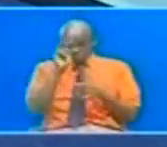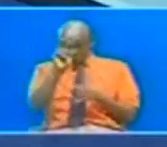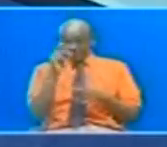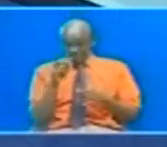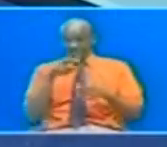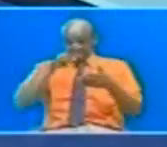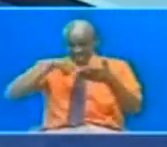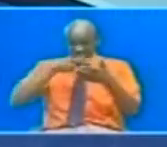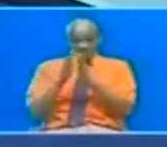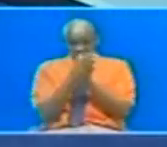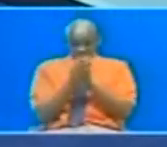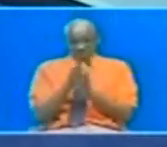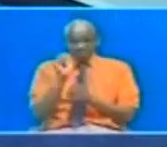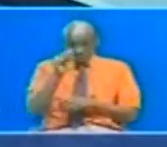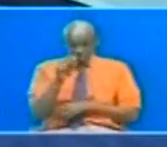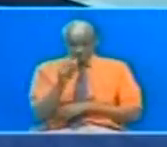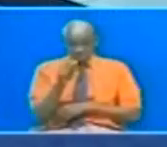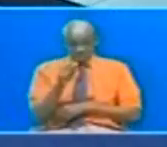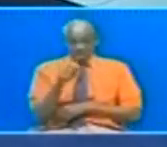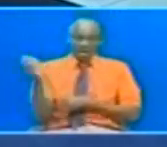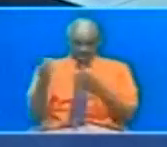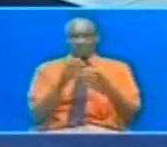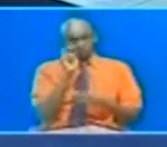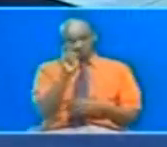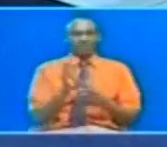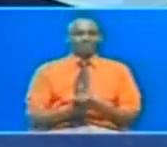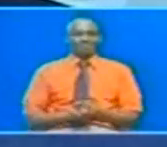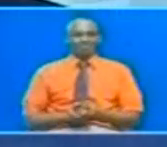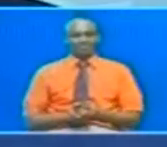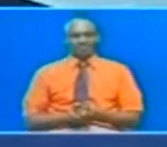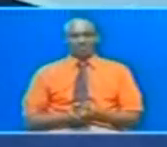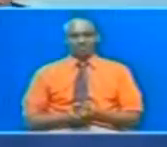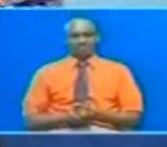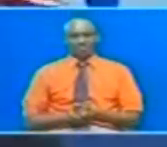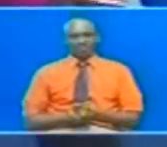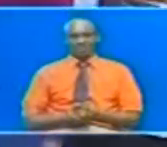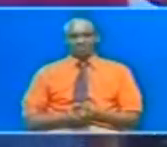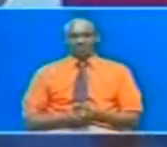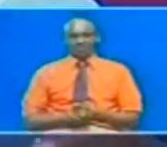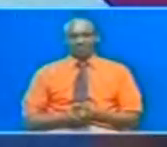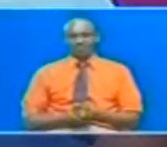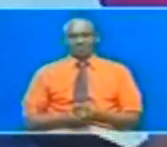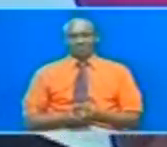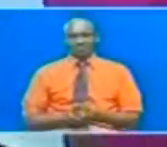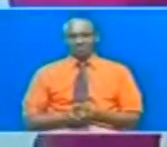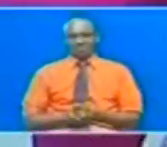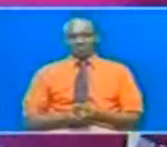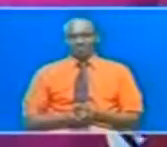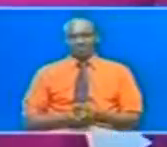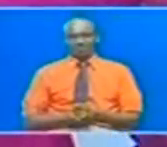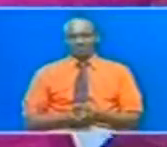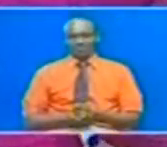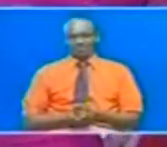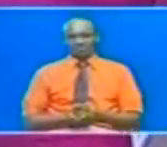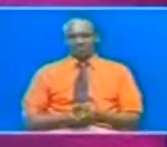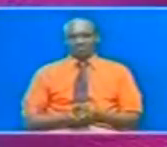pale, kusoma story. Uneza introduce? Mm. Ebu kuja tuone, come. Kama tukuje kwa hii kamera hapa. Leo tutasimama, tutaka. Sabweni,